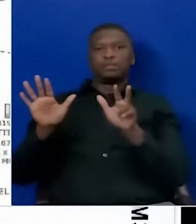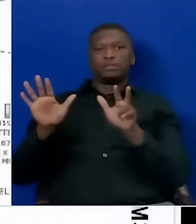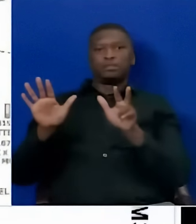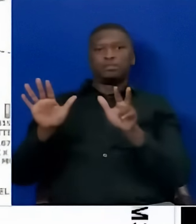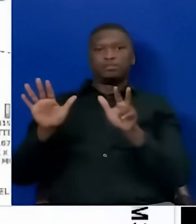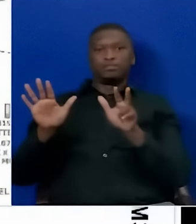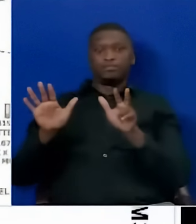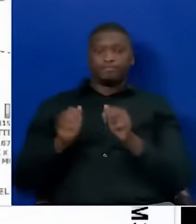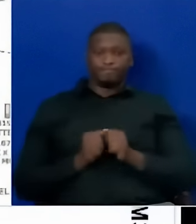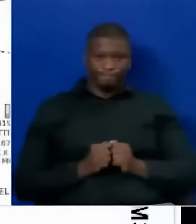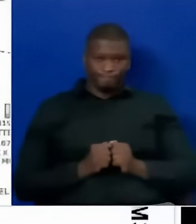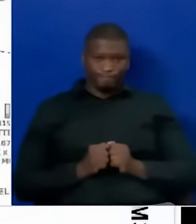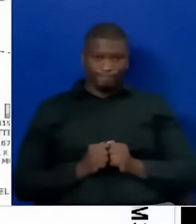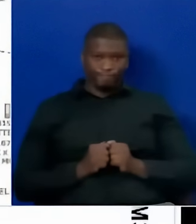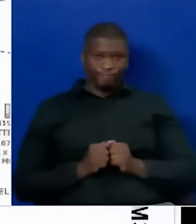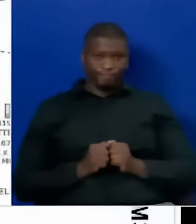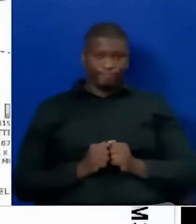So that is,